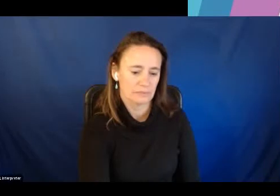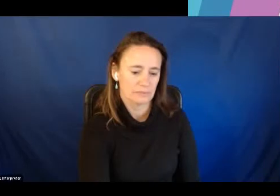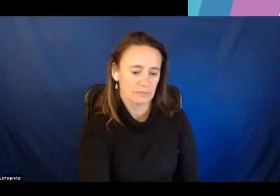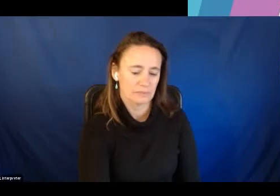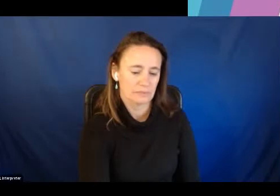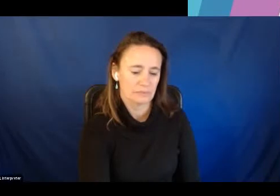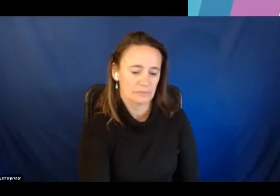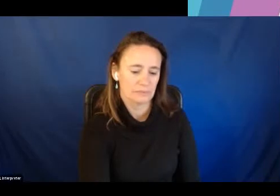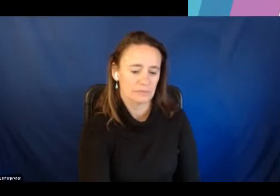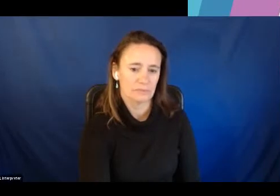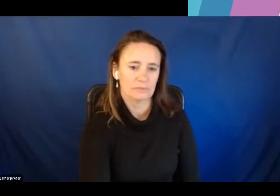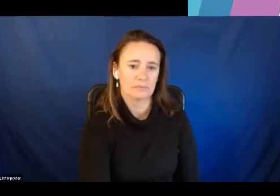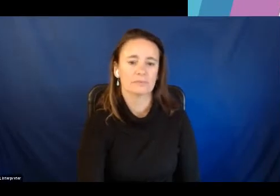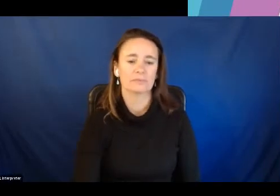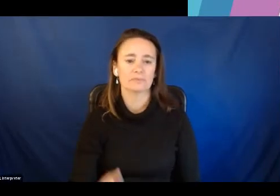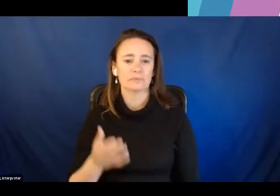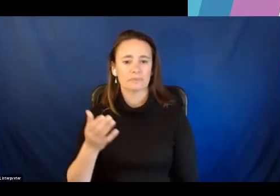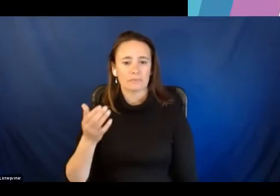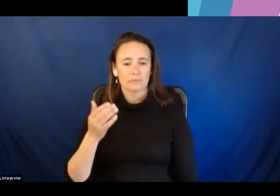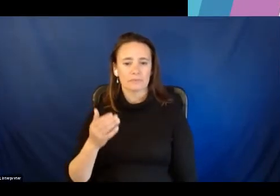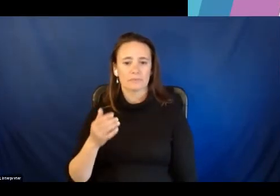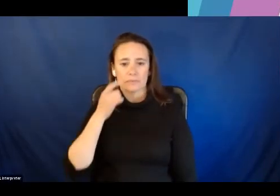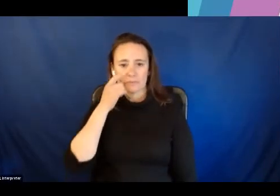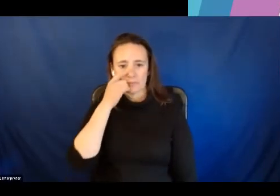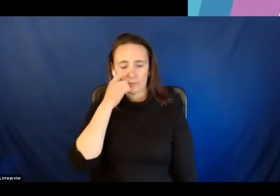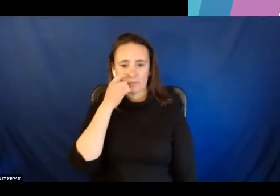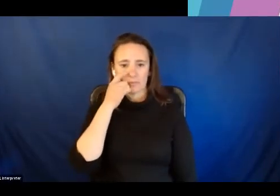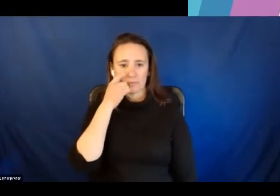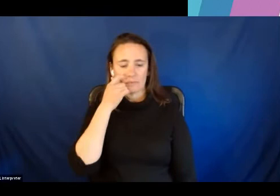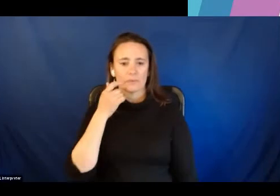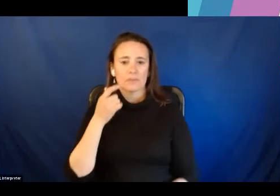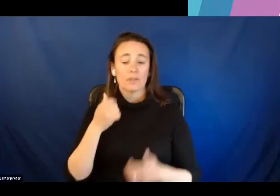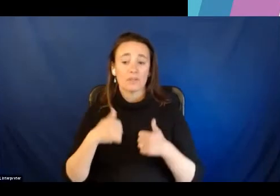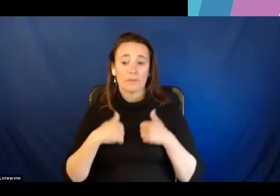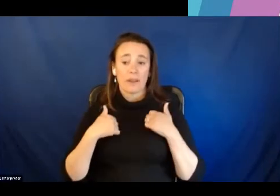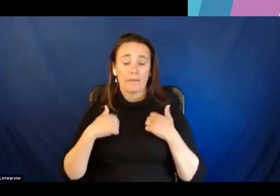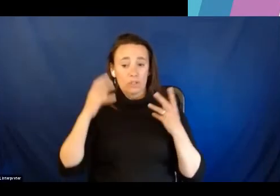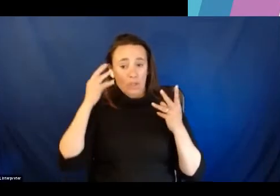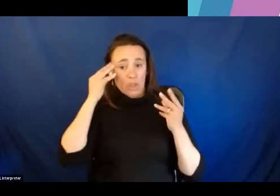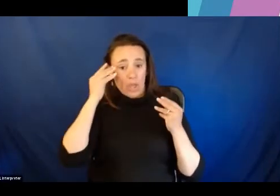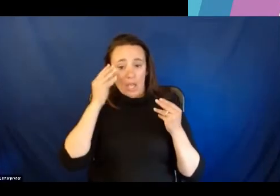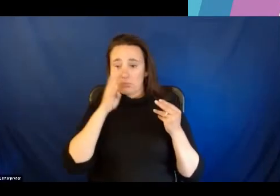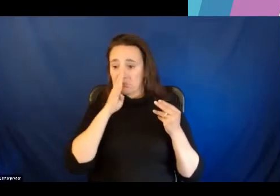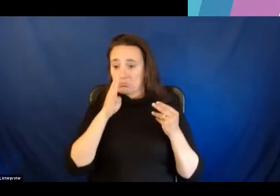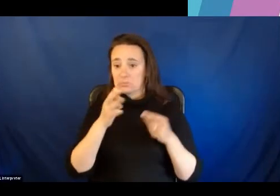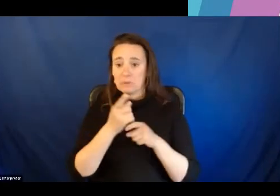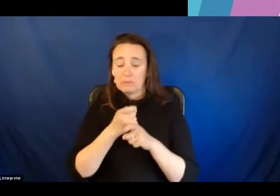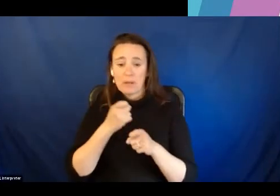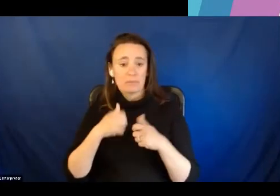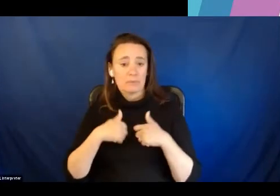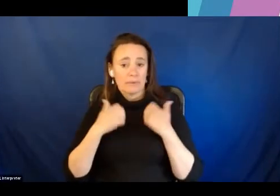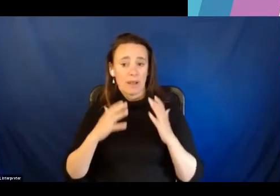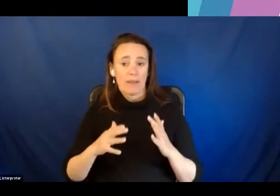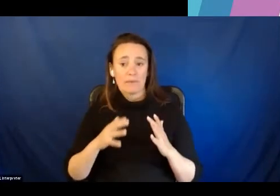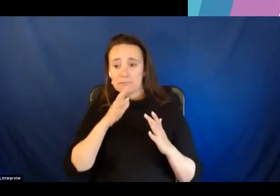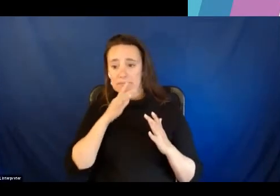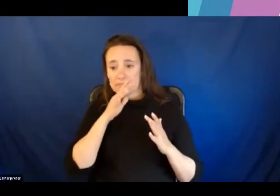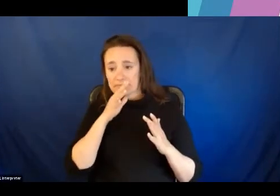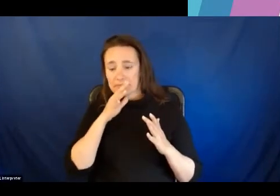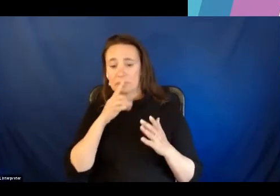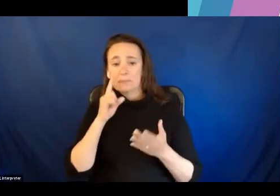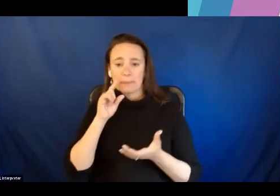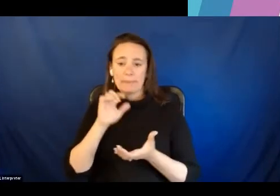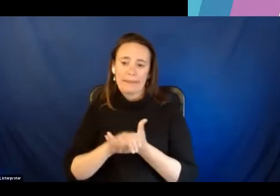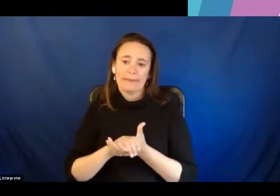So unfiltered and straight from survivors, what survivors actually want and what helps them feel better is to be believed,